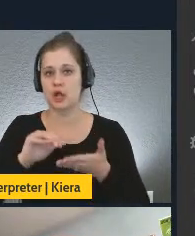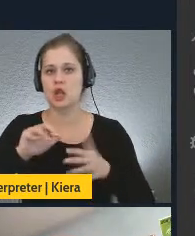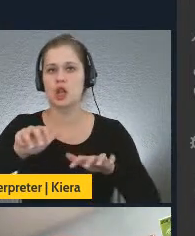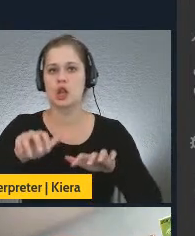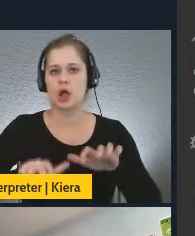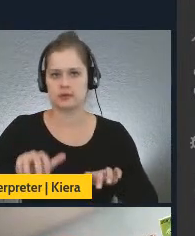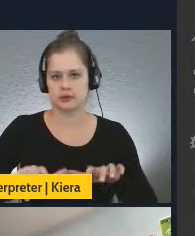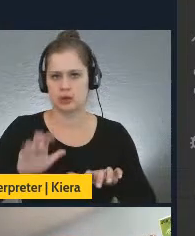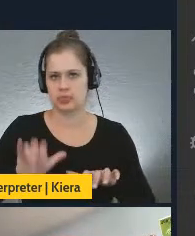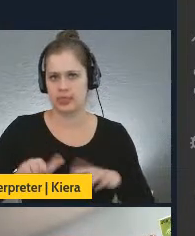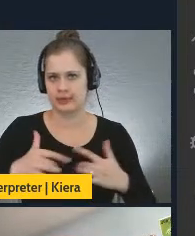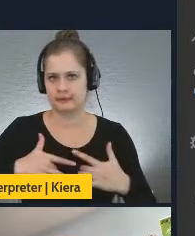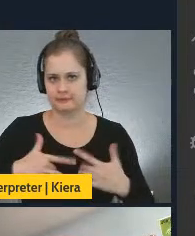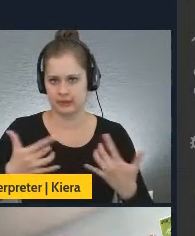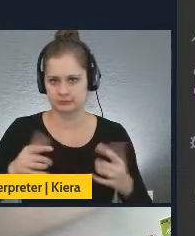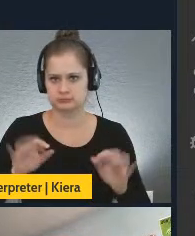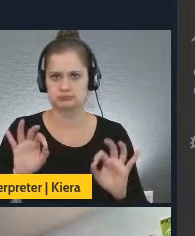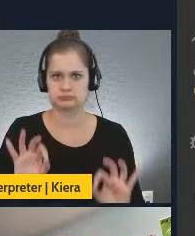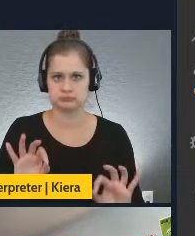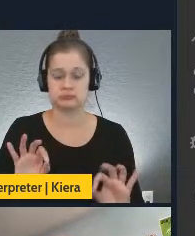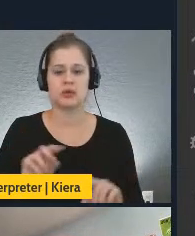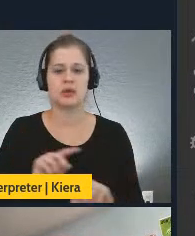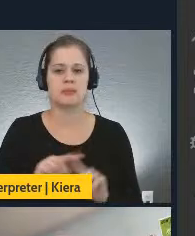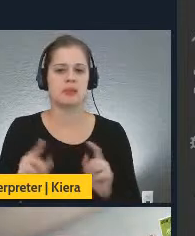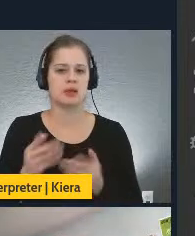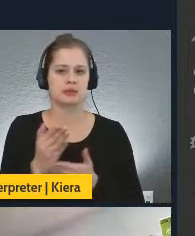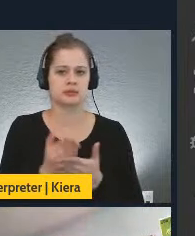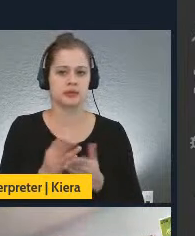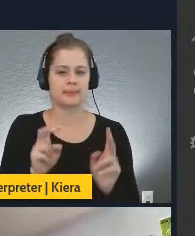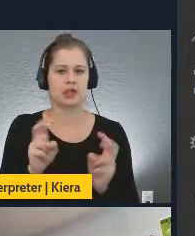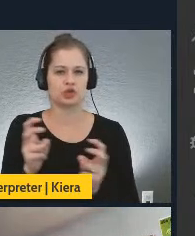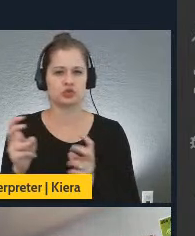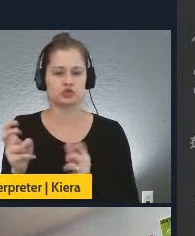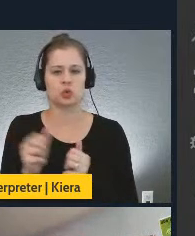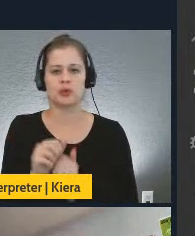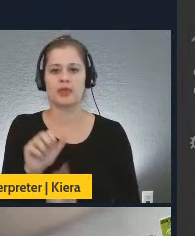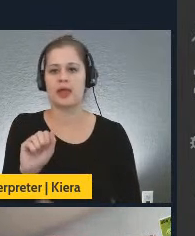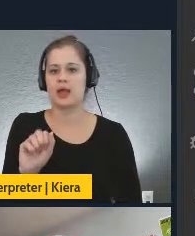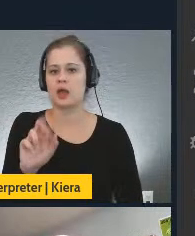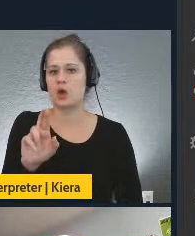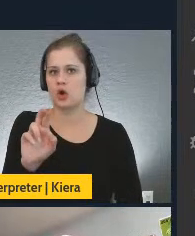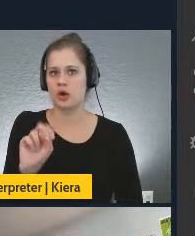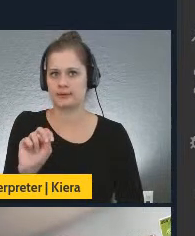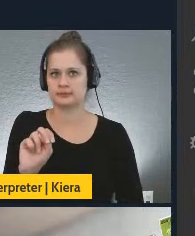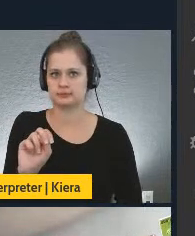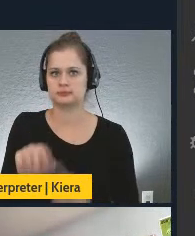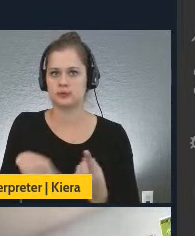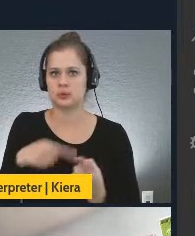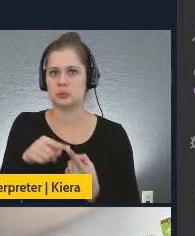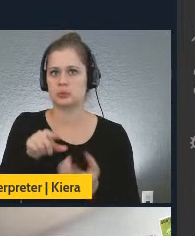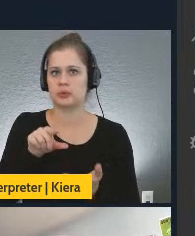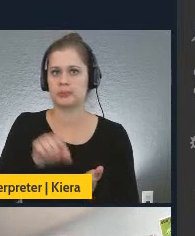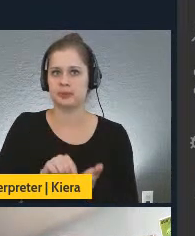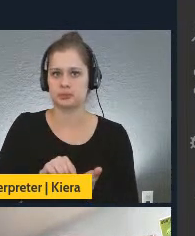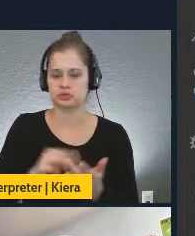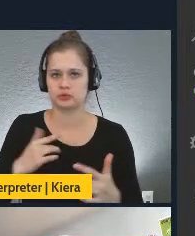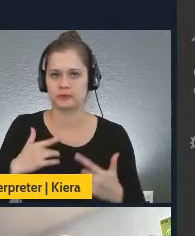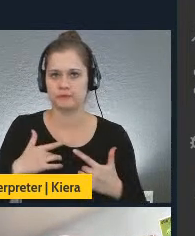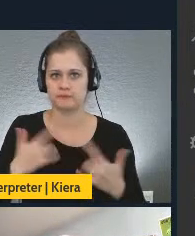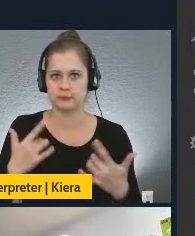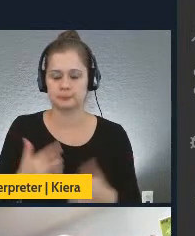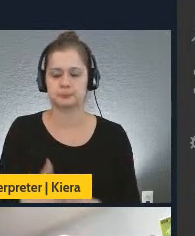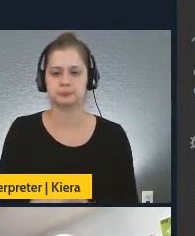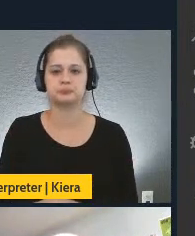we've got some issue with the ARN when we're publishing our event. So we go back to